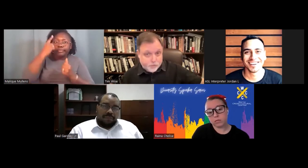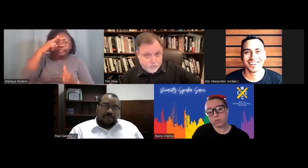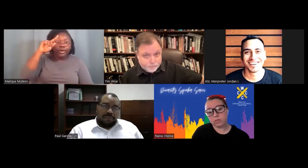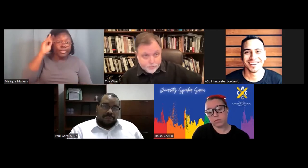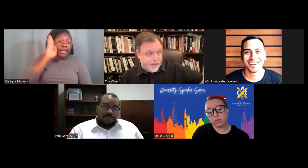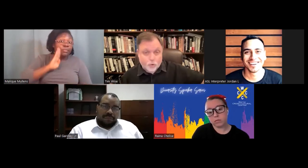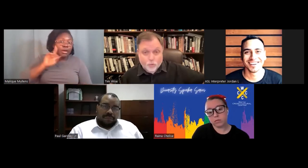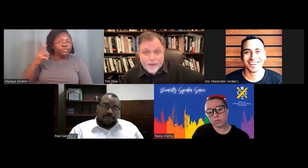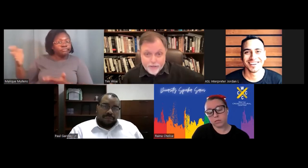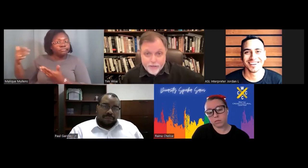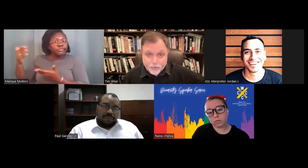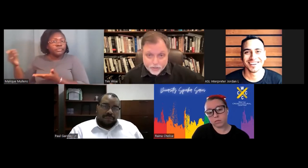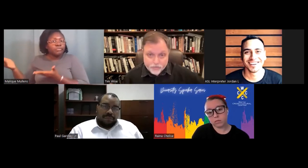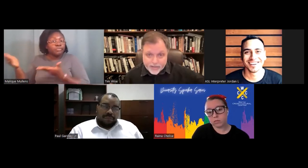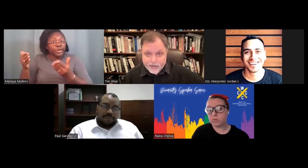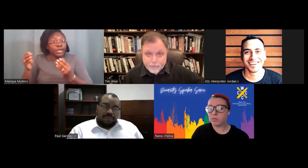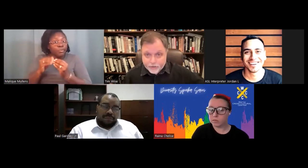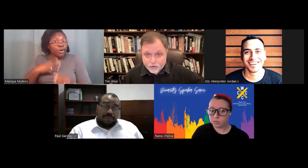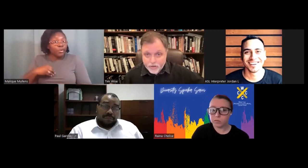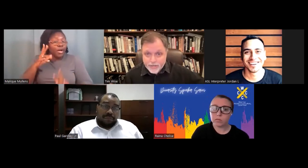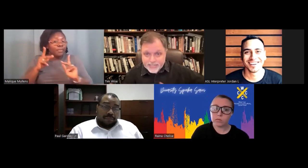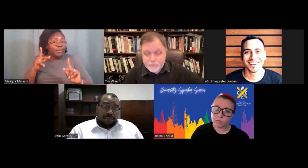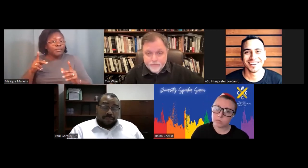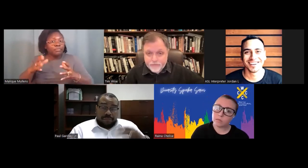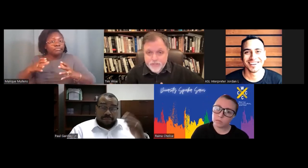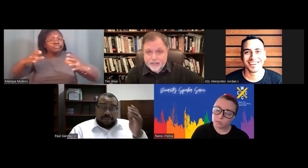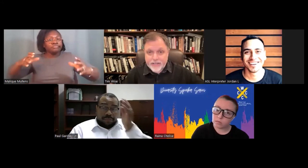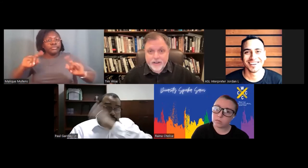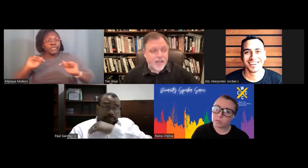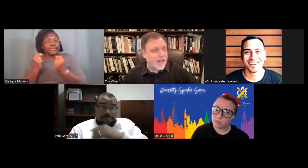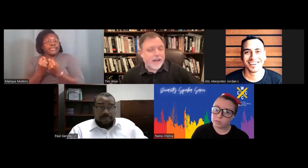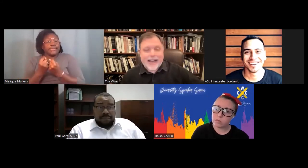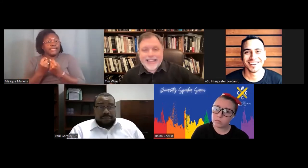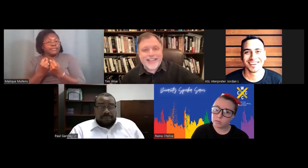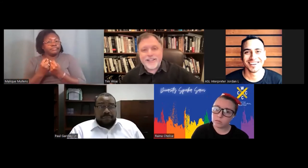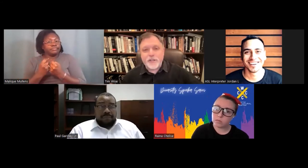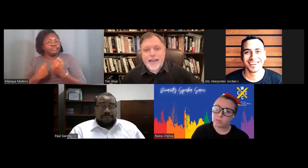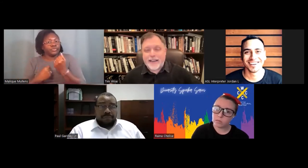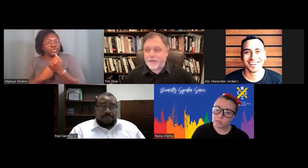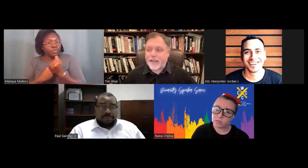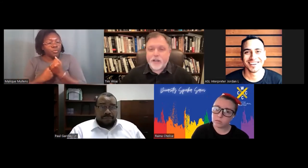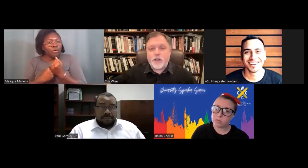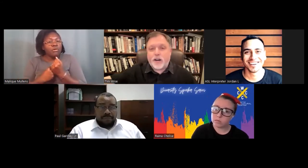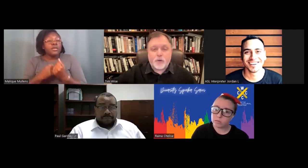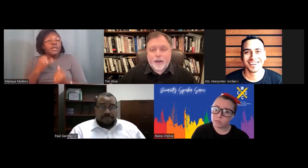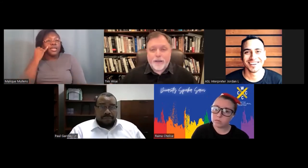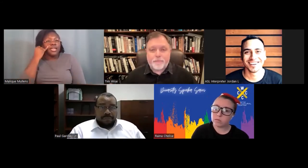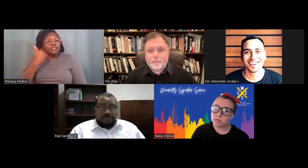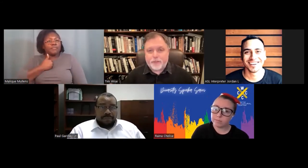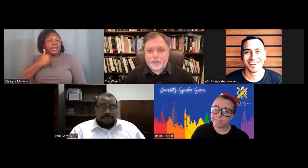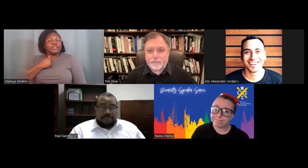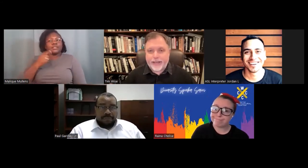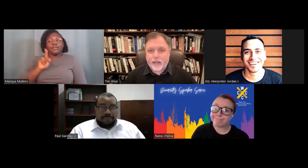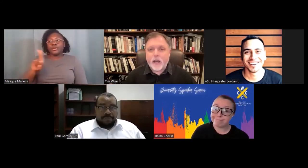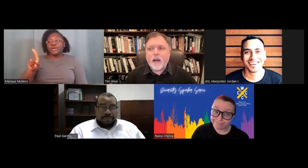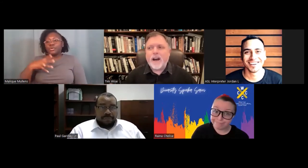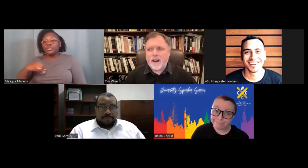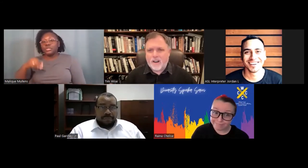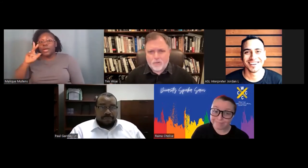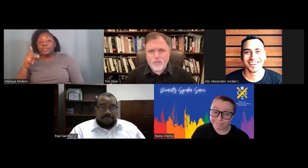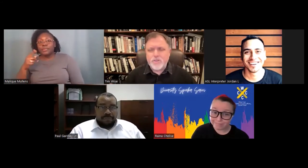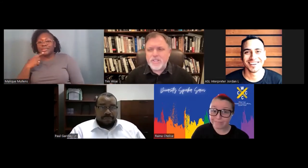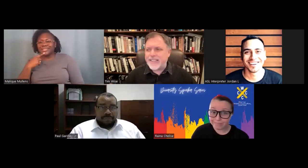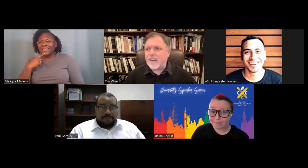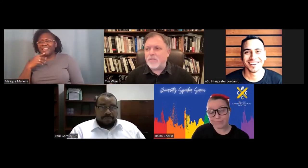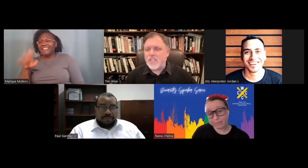to bring in more white people and create a bigger team of solidarity. I can't do that if I go to other white people and I'm like,